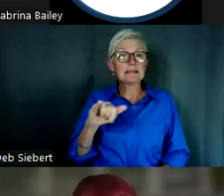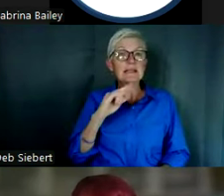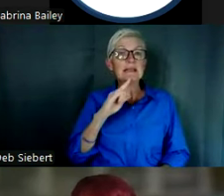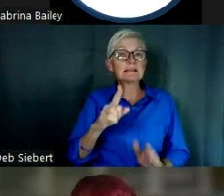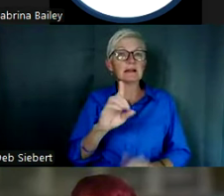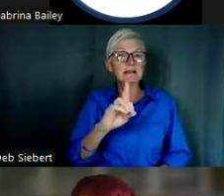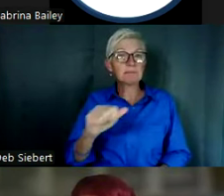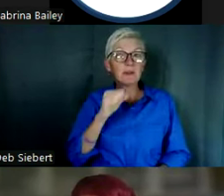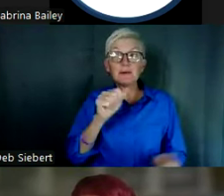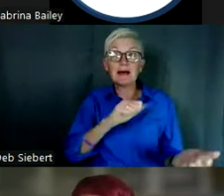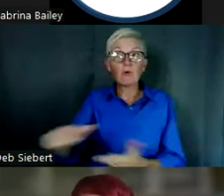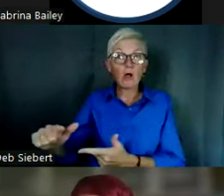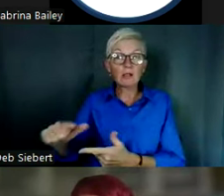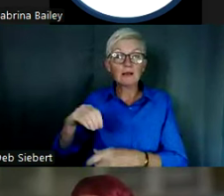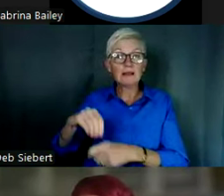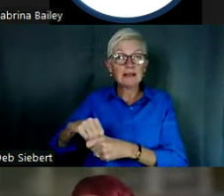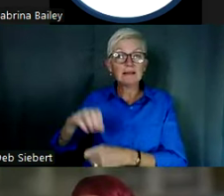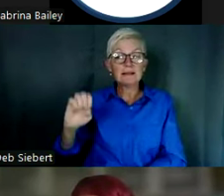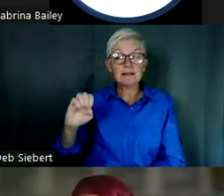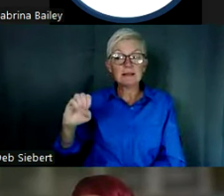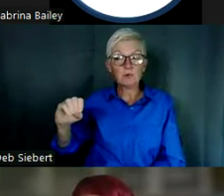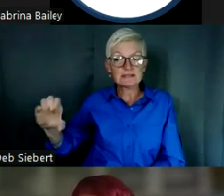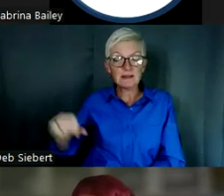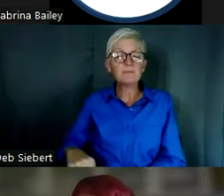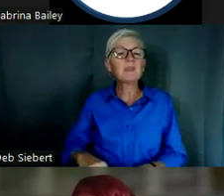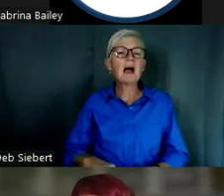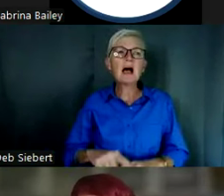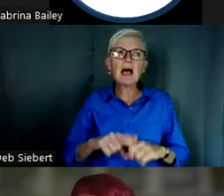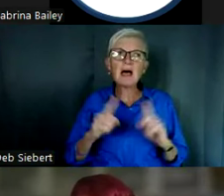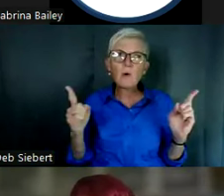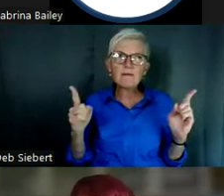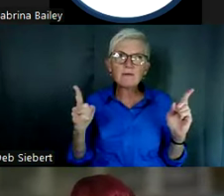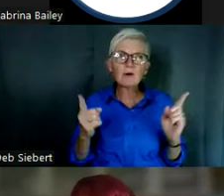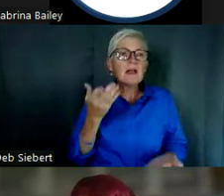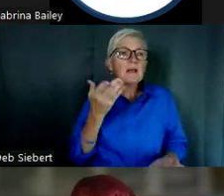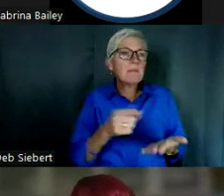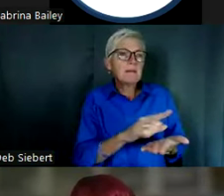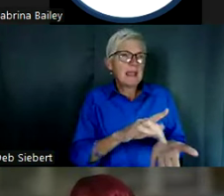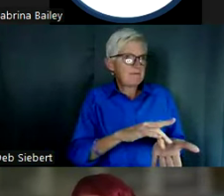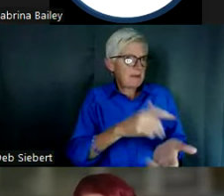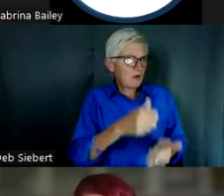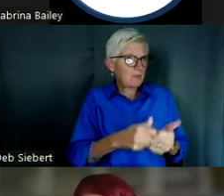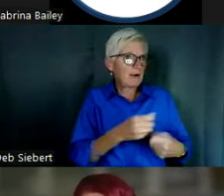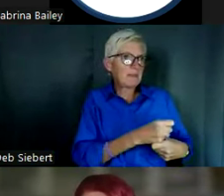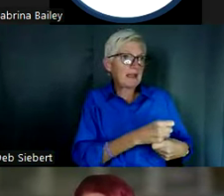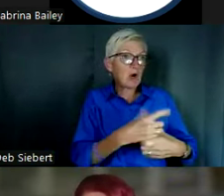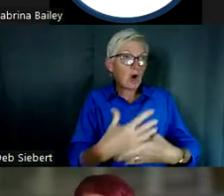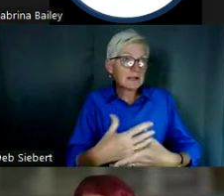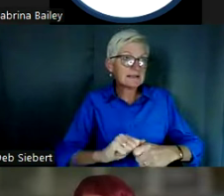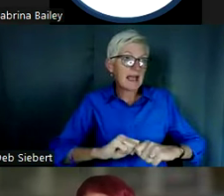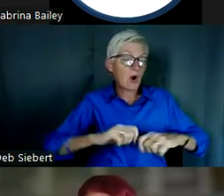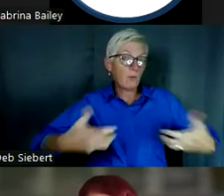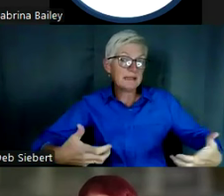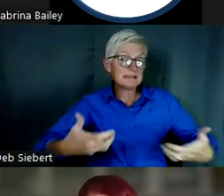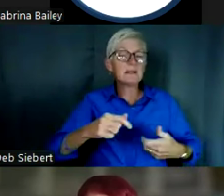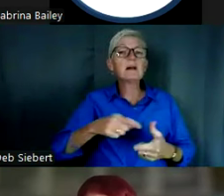the EEOC. However, there might be an underlying medical condition that that person has that causes the obesity that would be